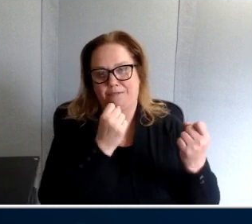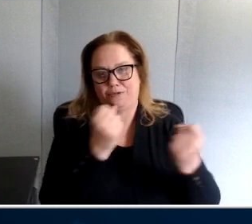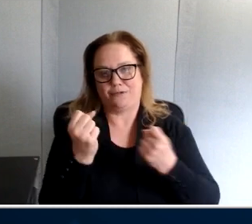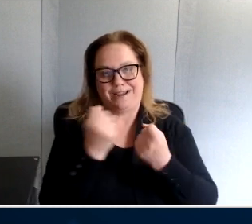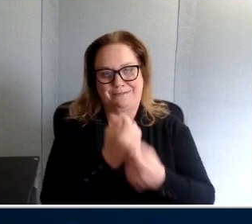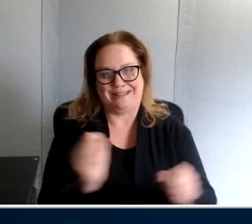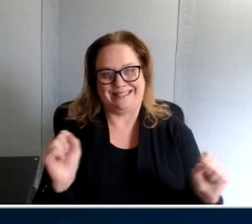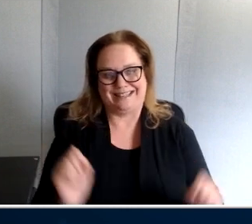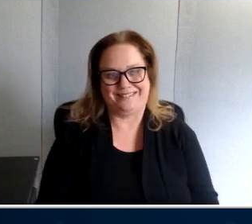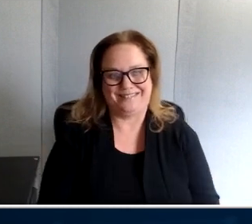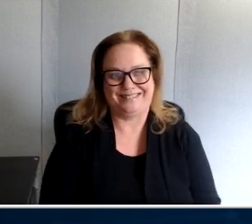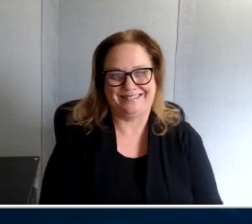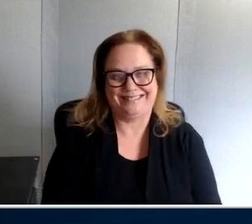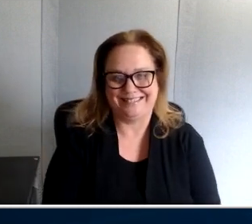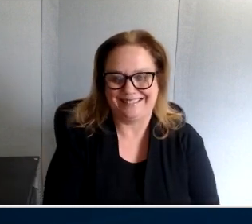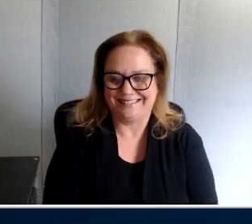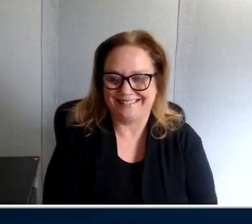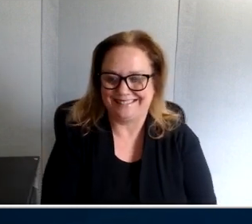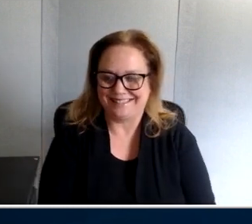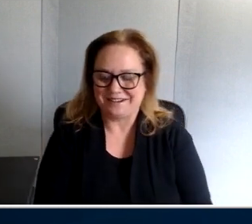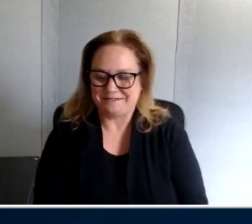okay?